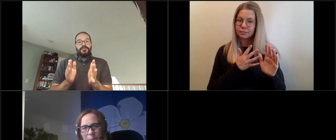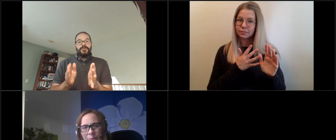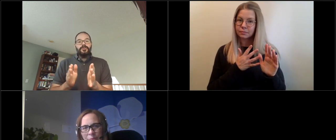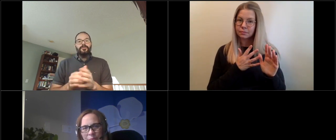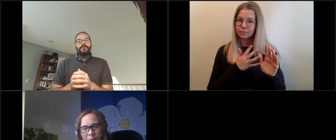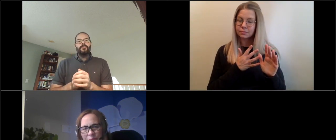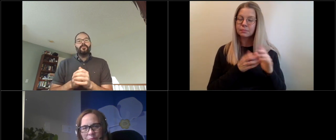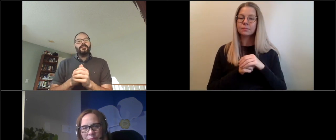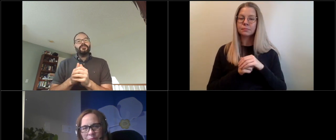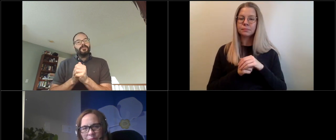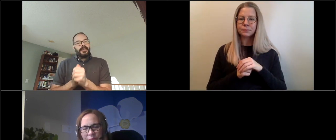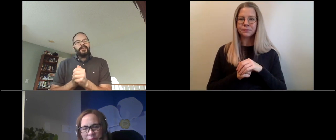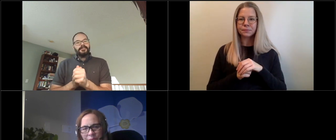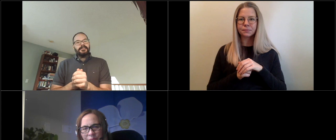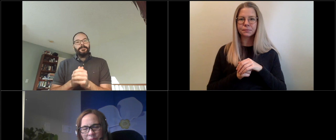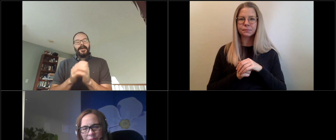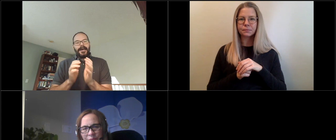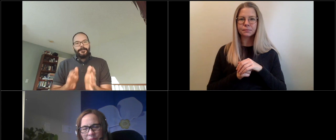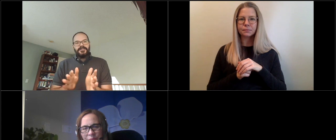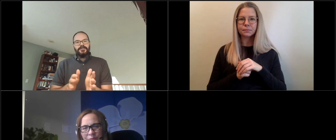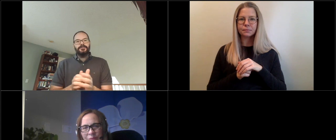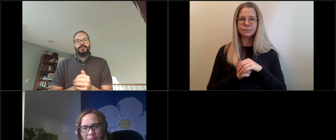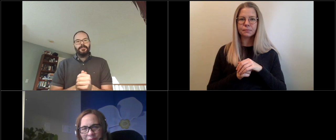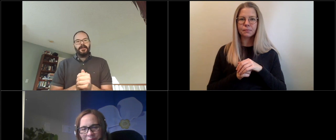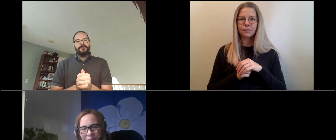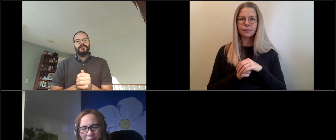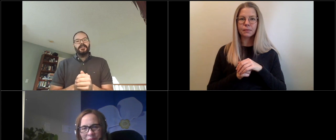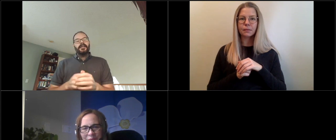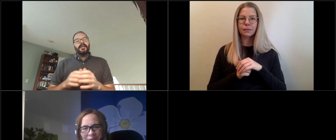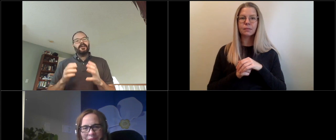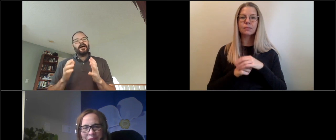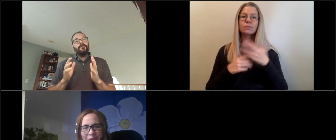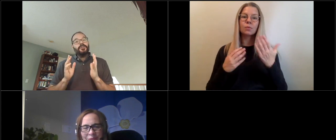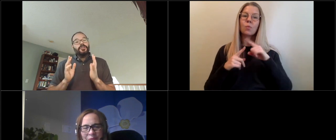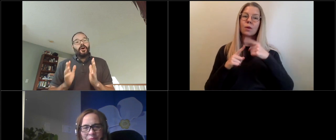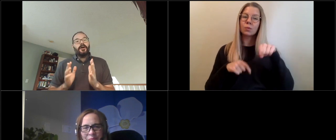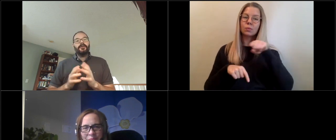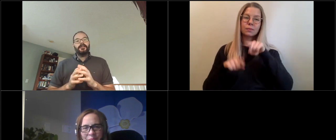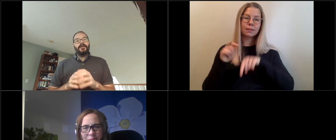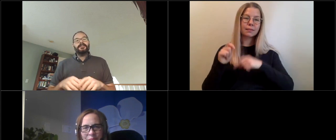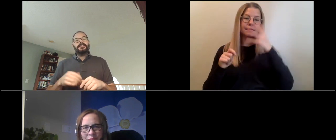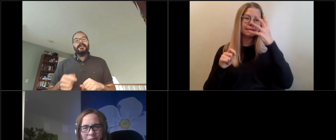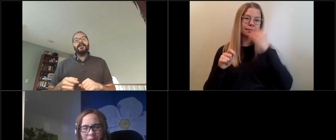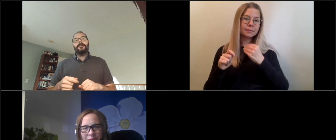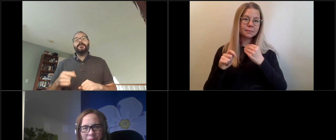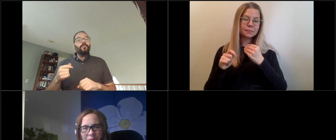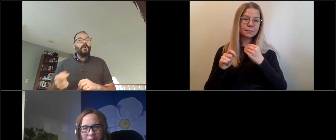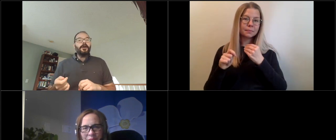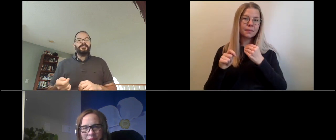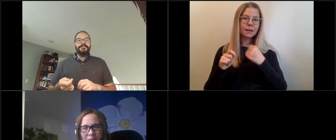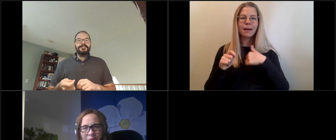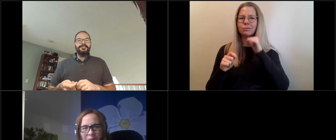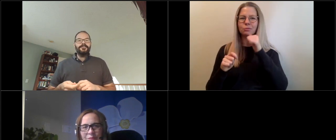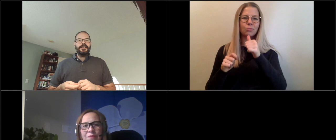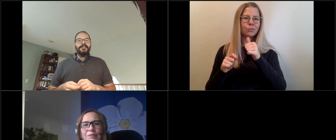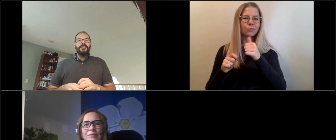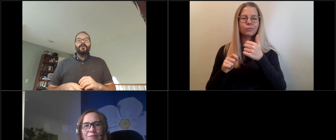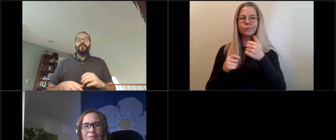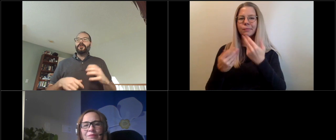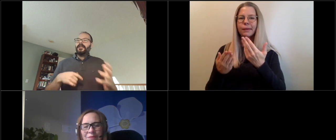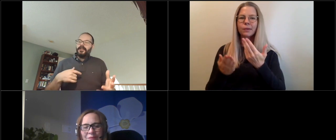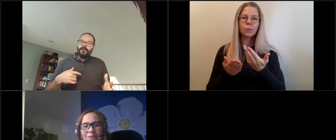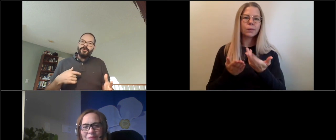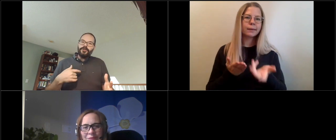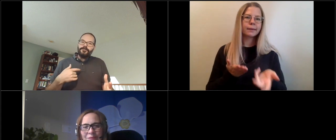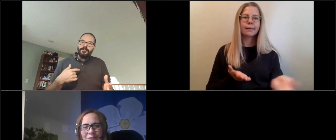you do when you can't sleep absolutely matters, and I would not recommend getting up and watching TV